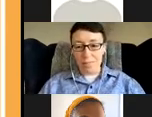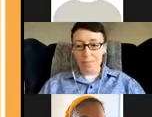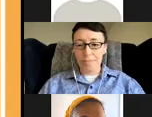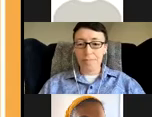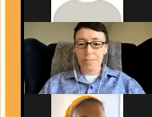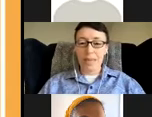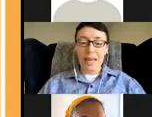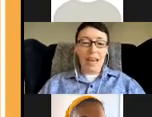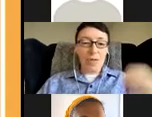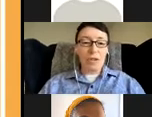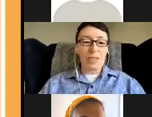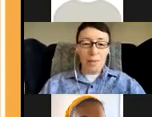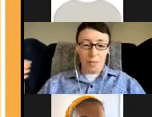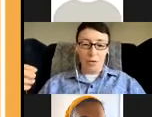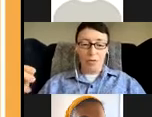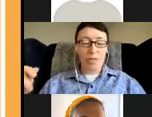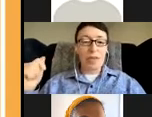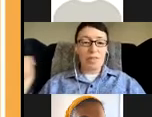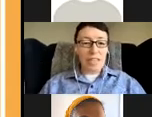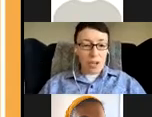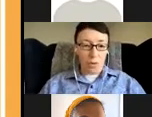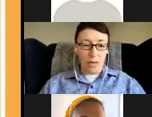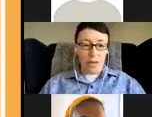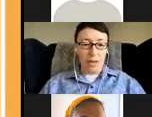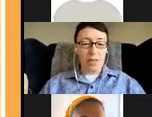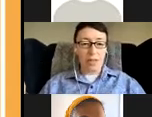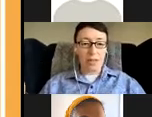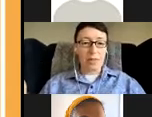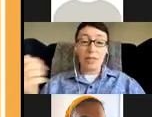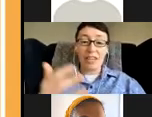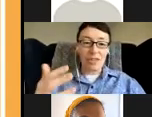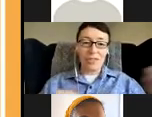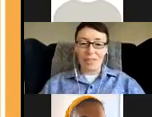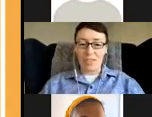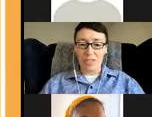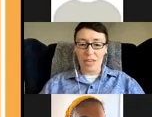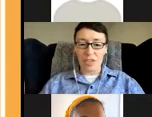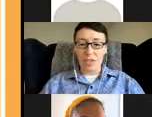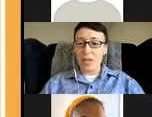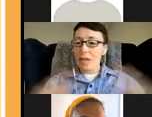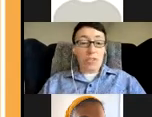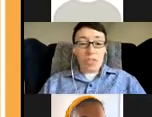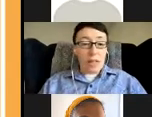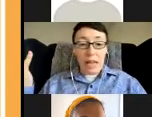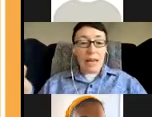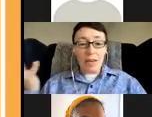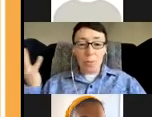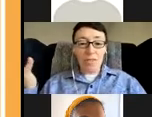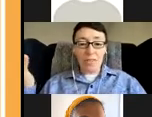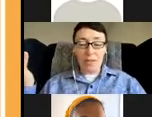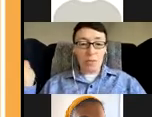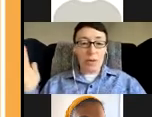Nixon. And of course, that move, vetoing this potential legislation, just